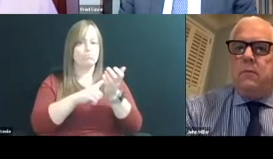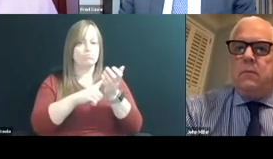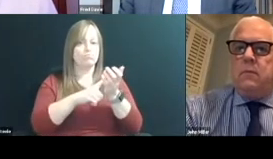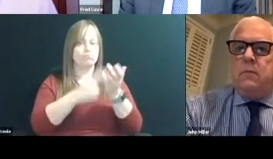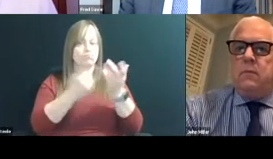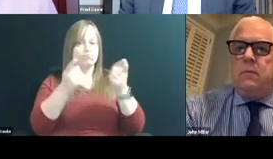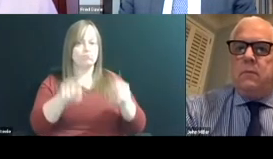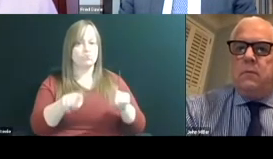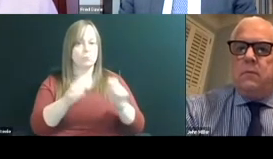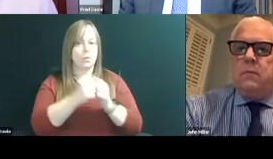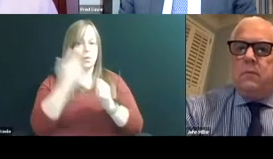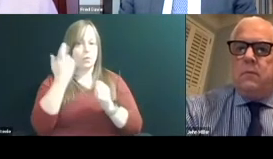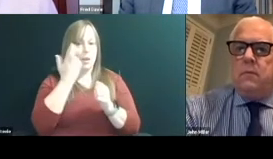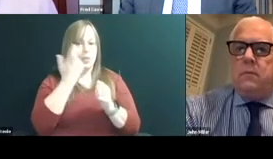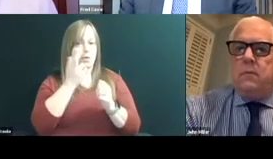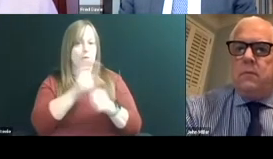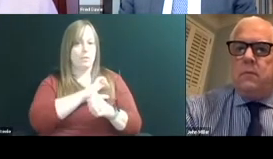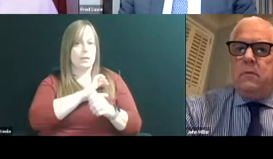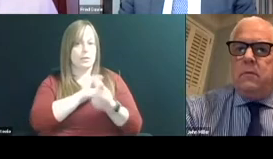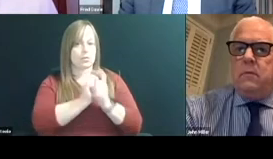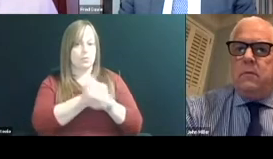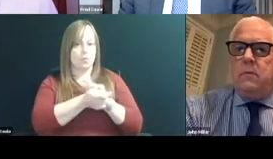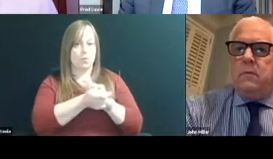the reality of police reform.